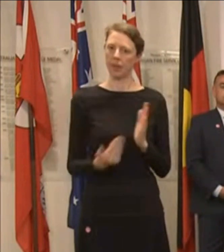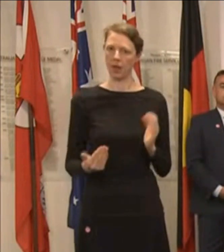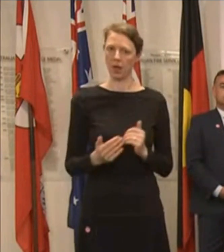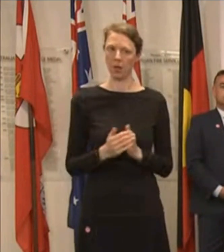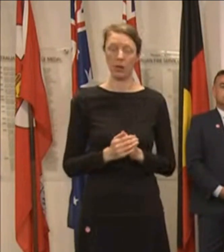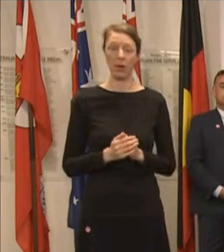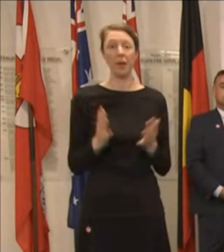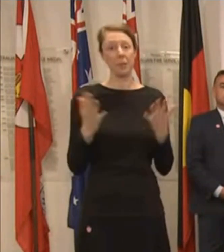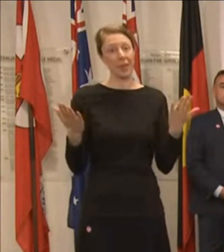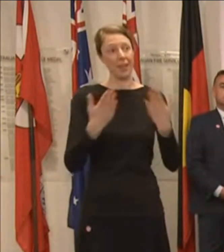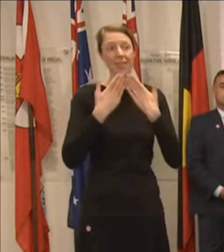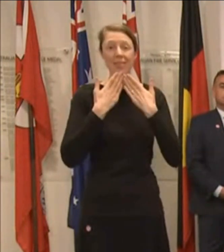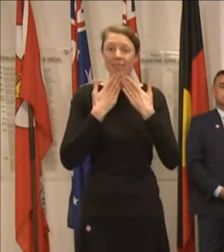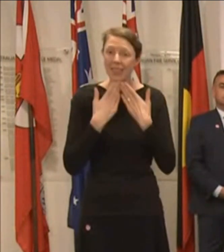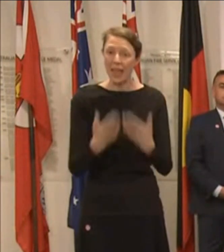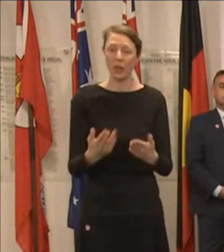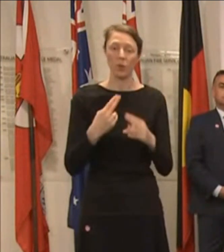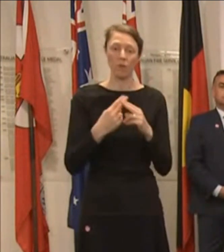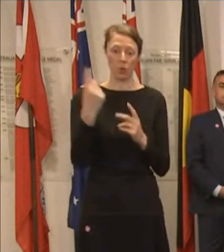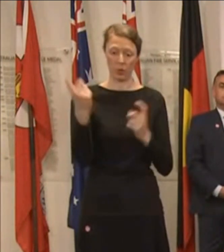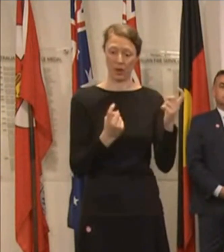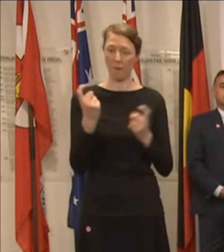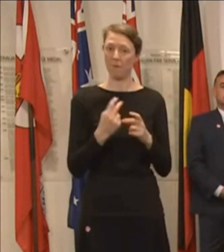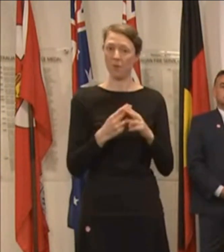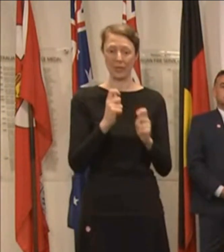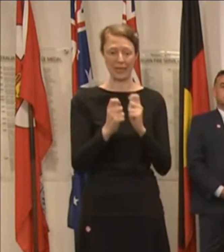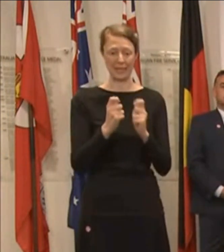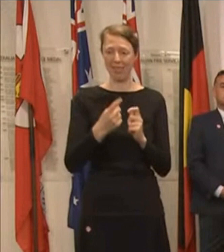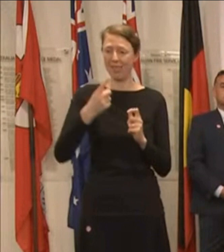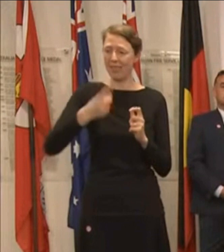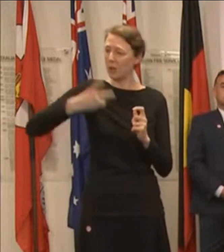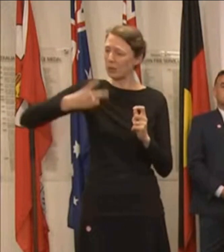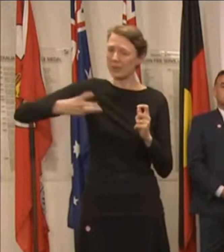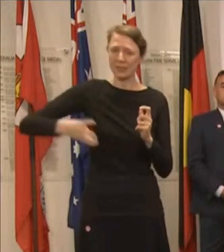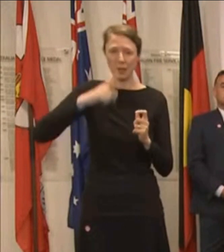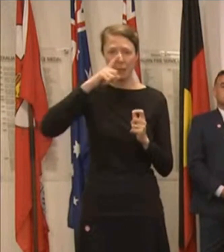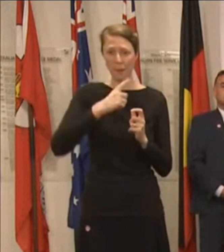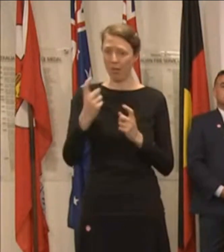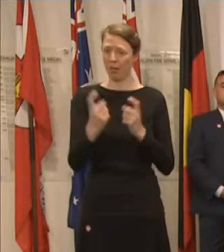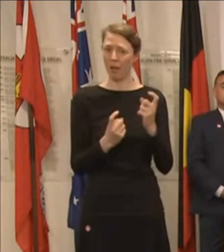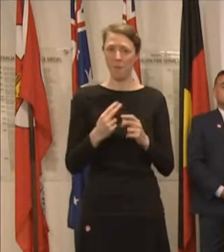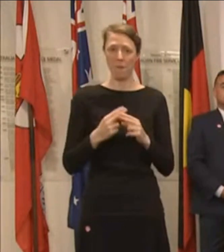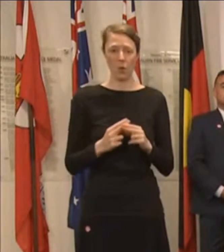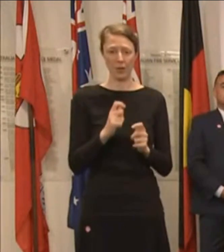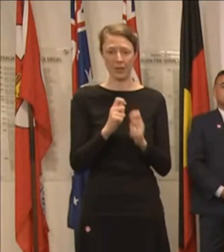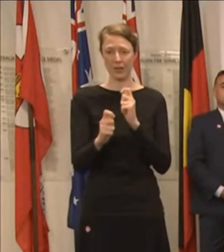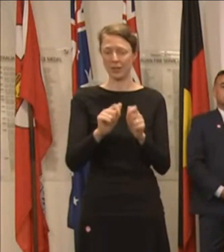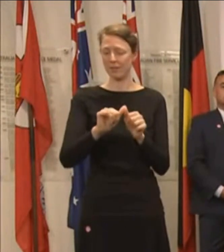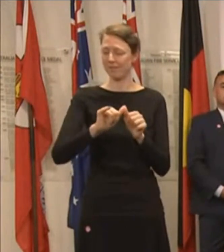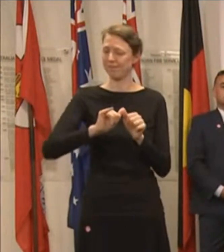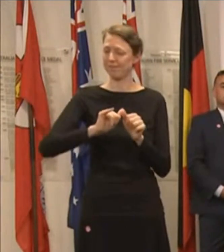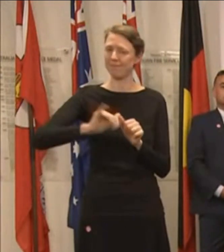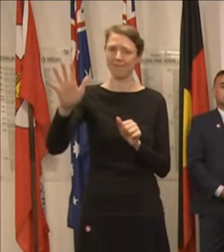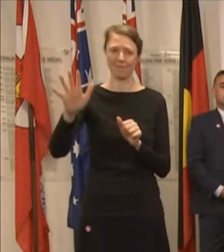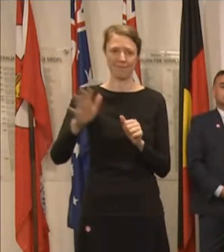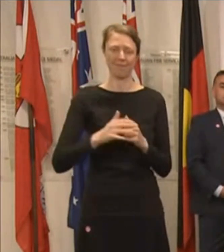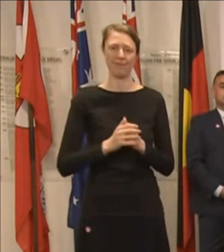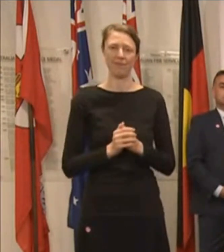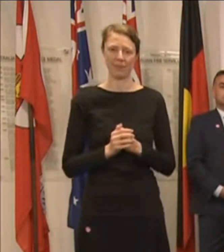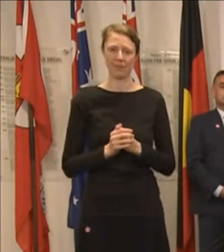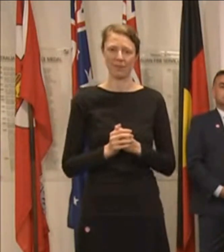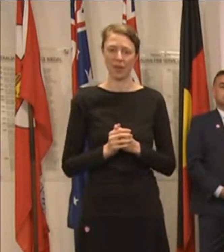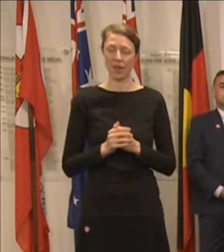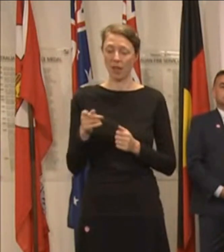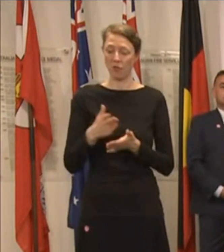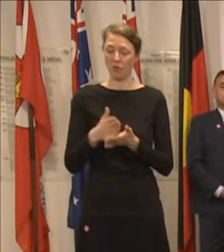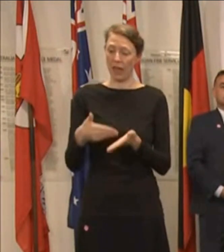the resources it takes, and then their contacts, and as Dr. Chant said, a number of people now who've been identified with the disease are contacts